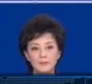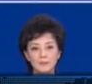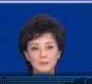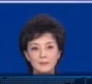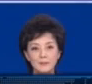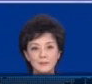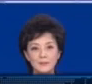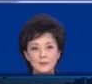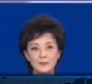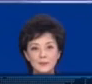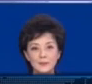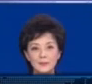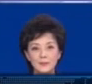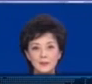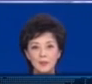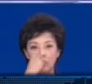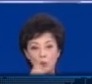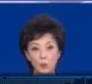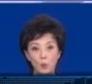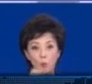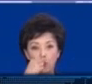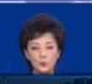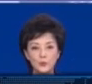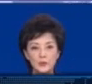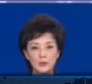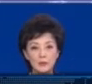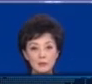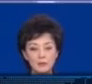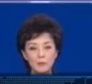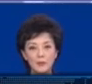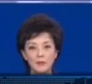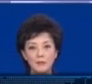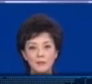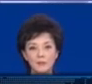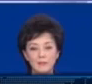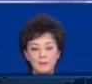allocated 38 types of medical equipment to Hubei province.